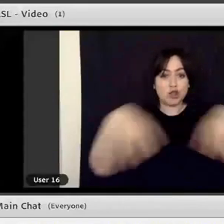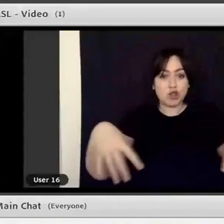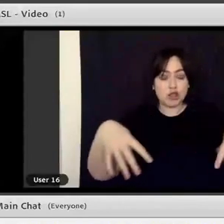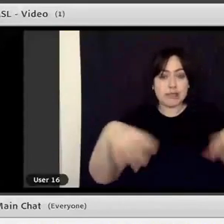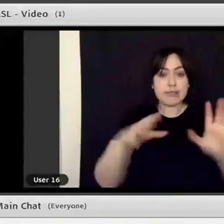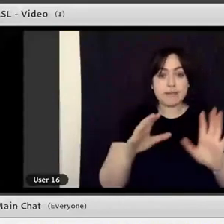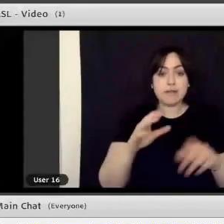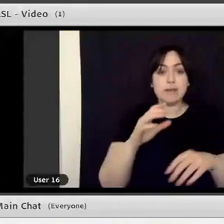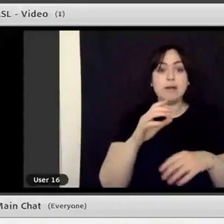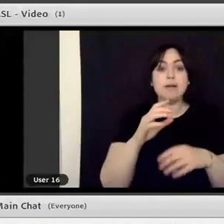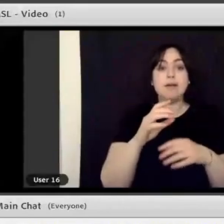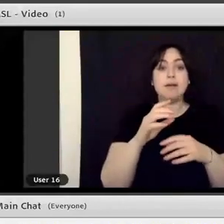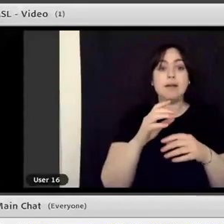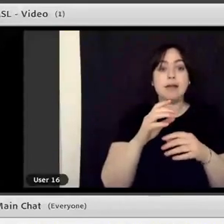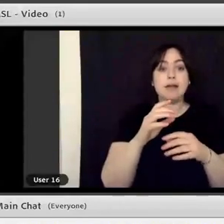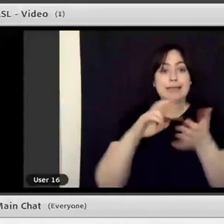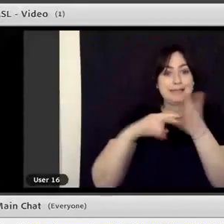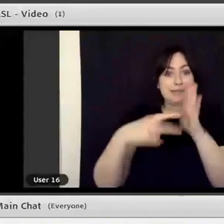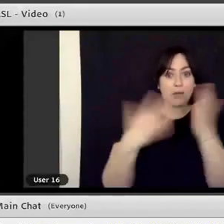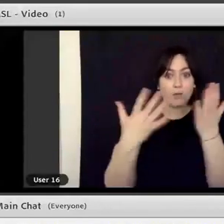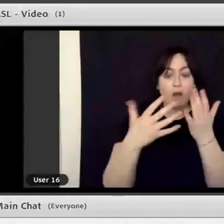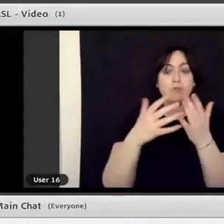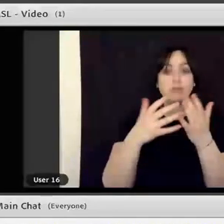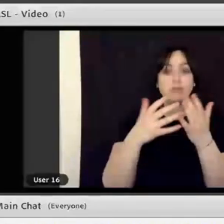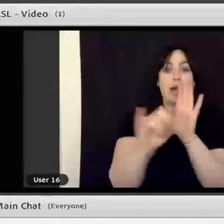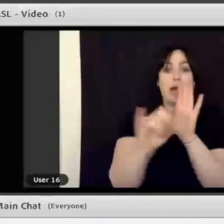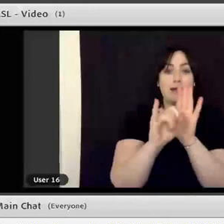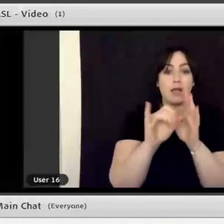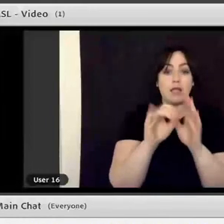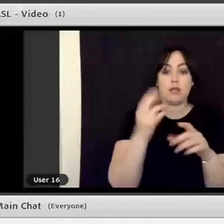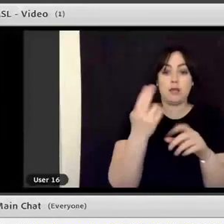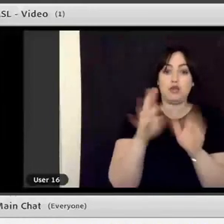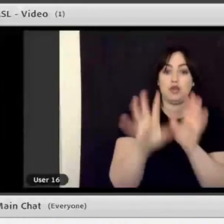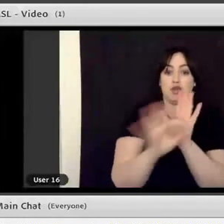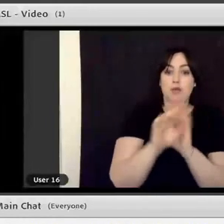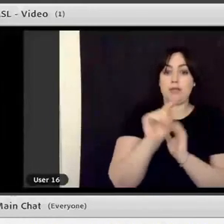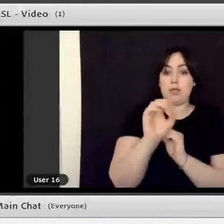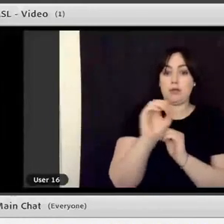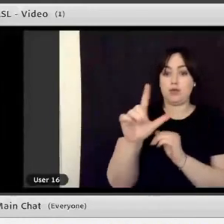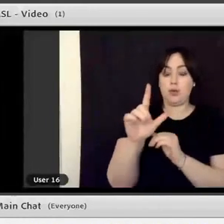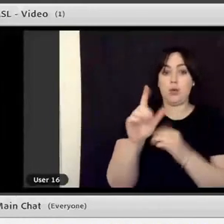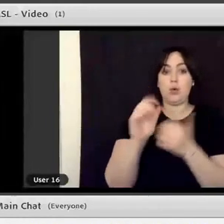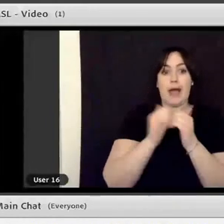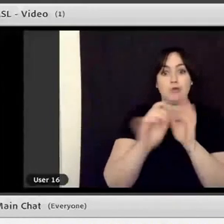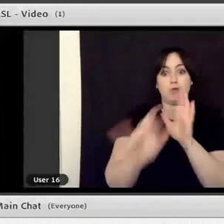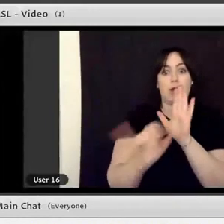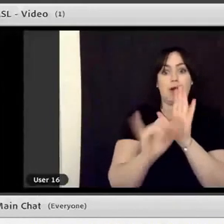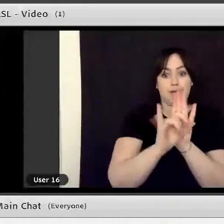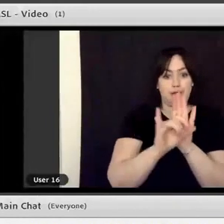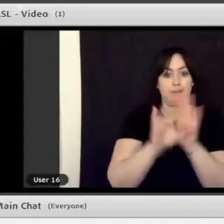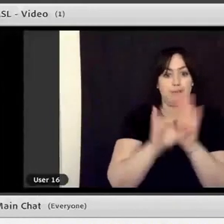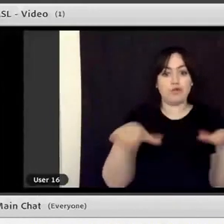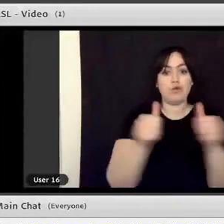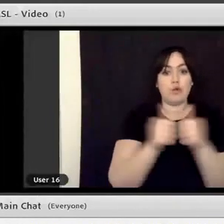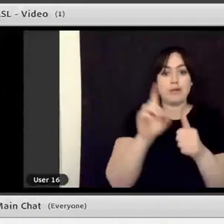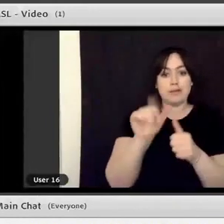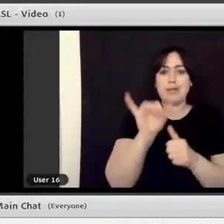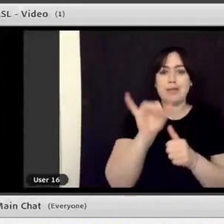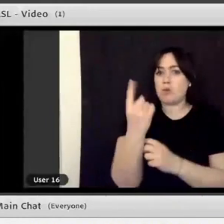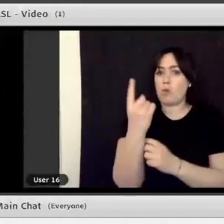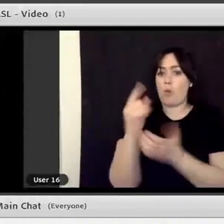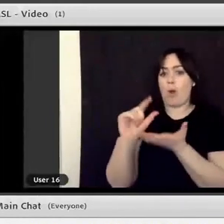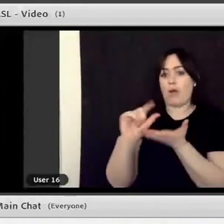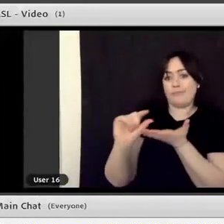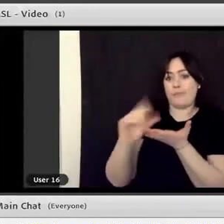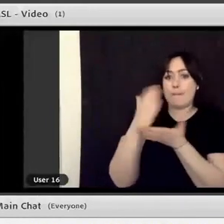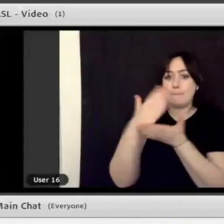choosing a tool to identify children with disabilities. That's only one small part of the information we need. We also need